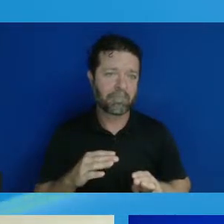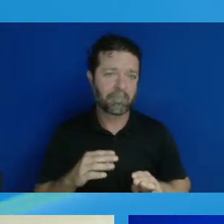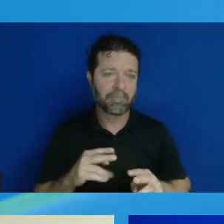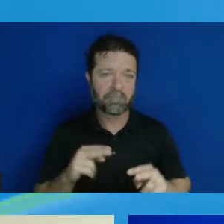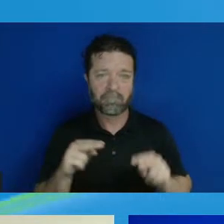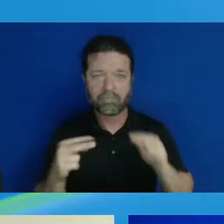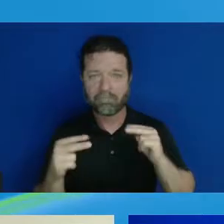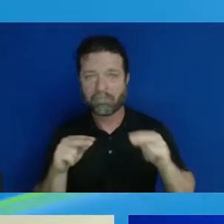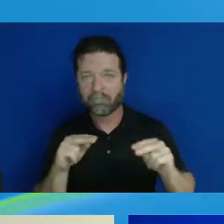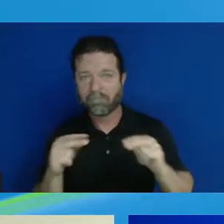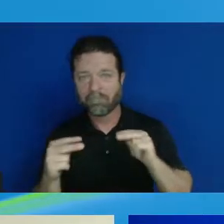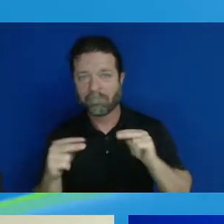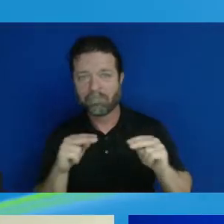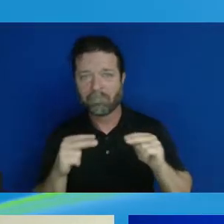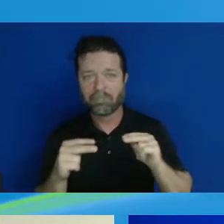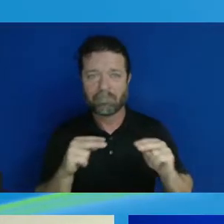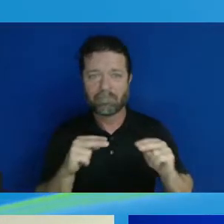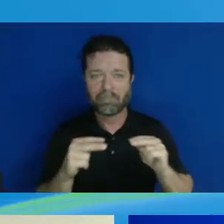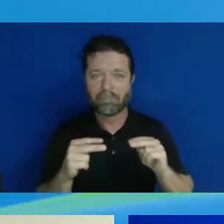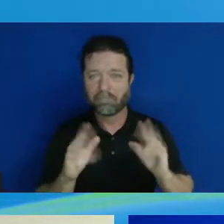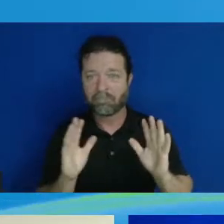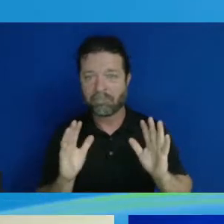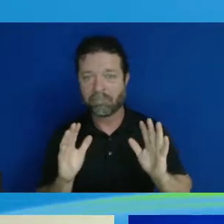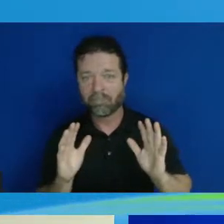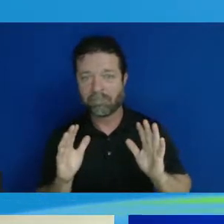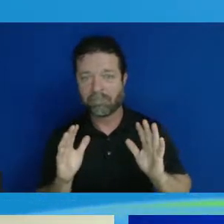Oh, I think we lost Jonas again.